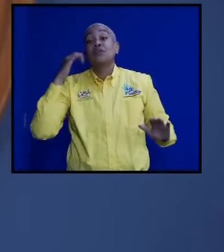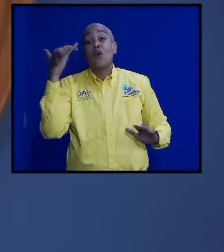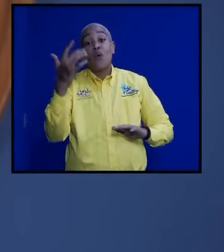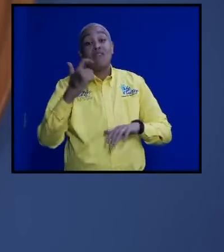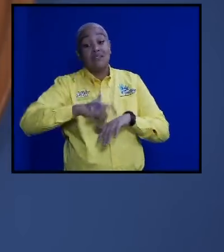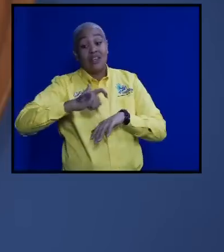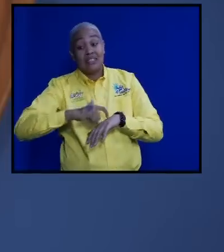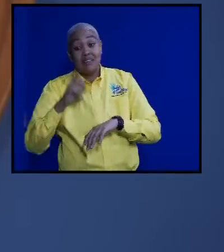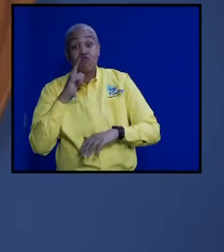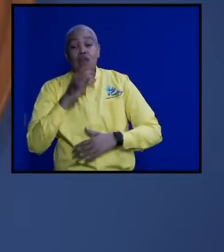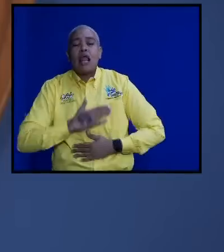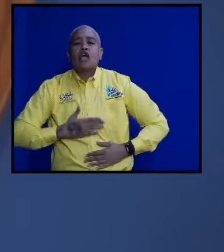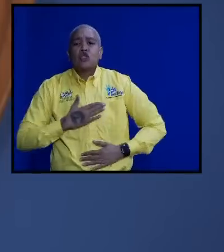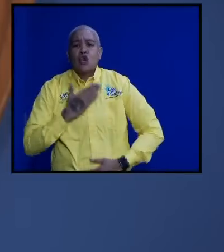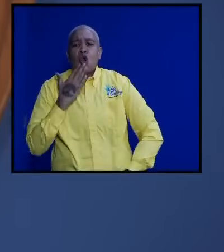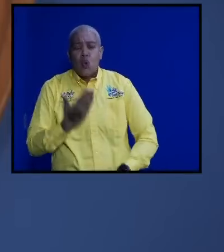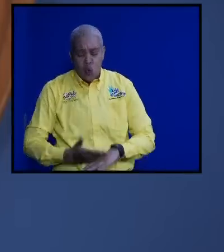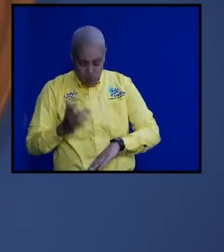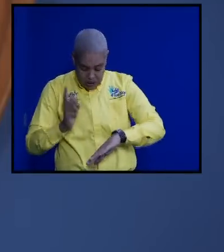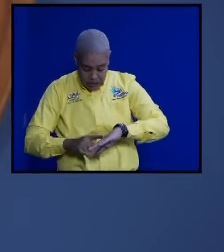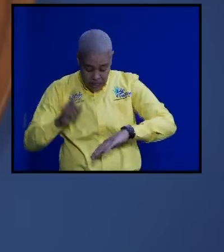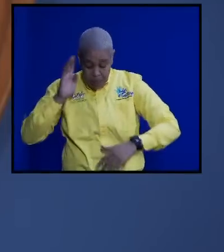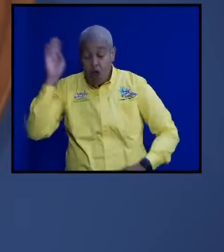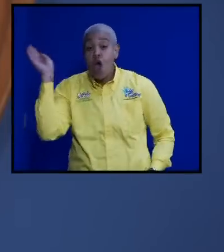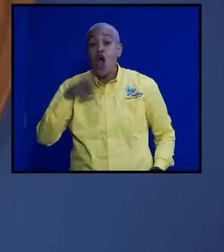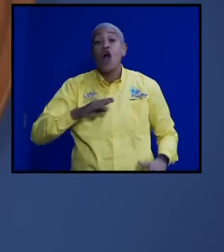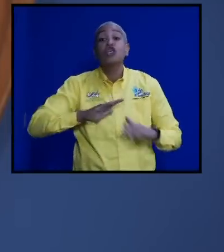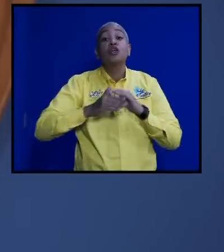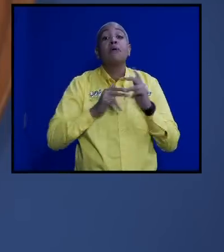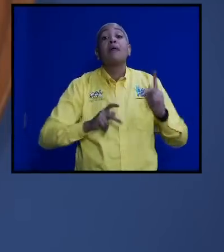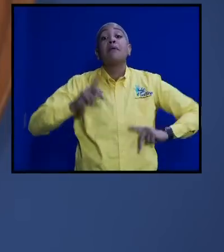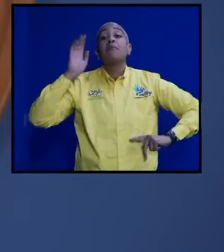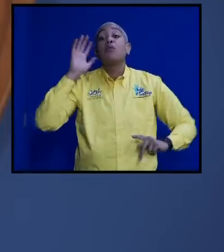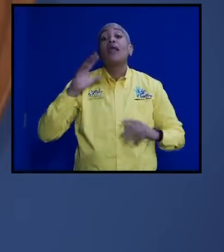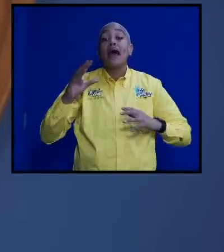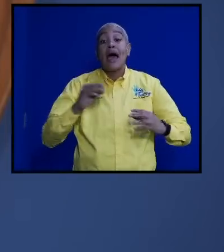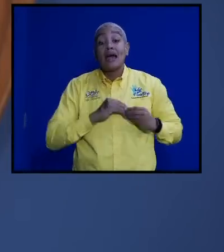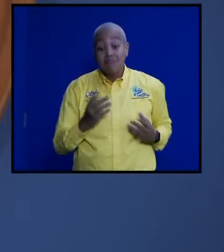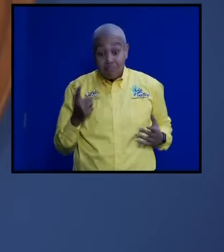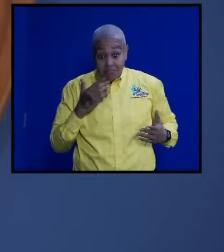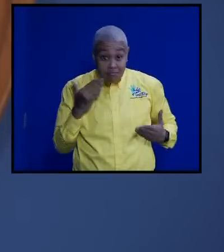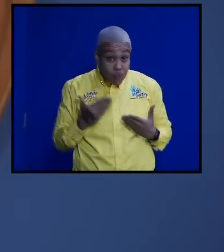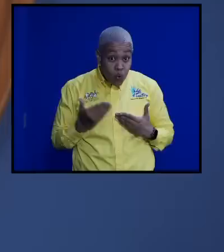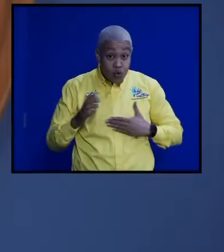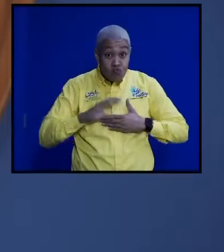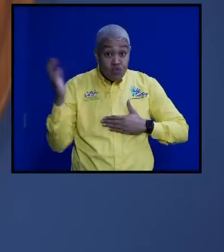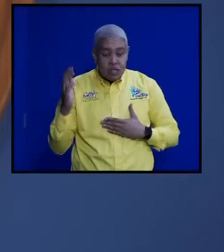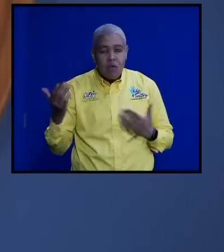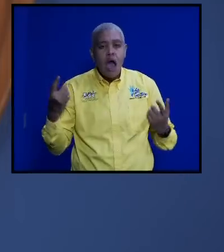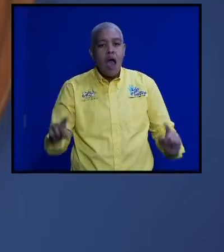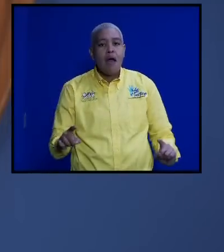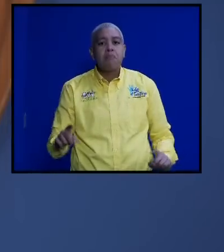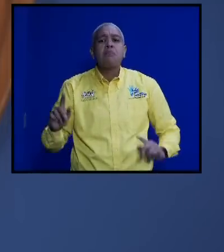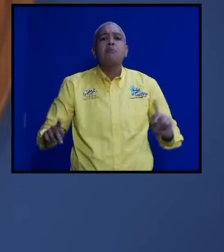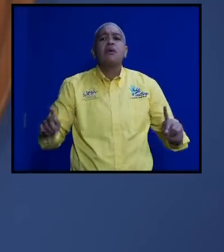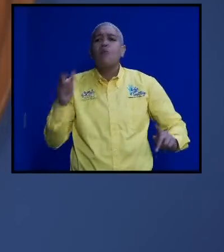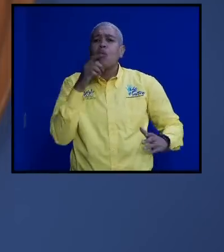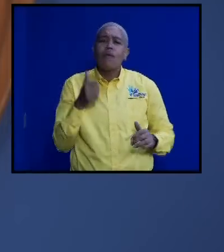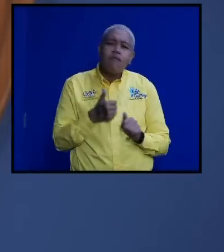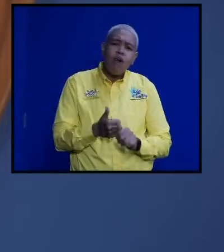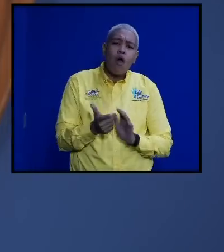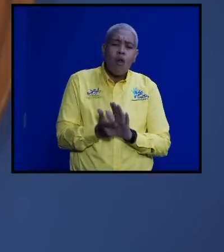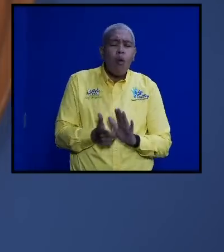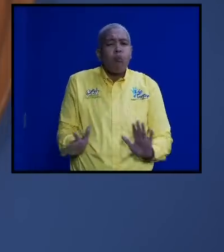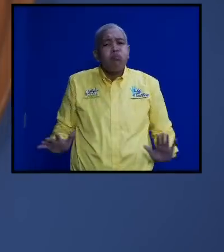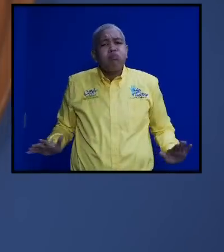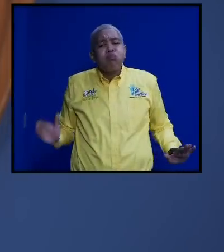could enjoy a good time. I think all Jamaicans would accept we had a good Christmas. Law-abiding citizens can rest assured that